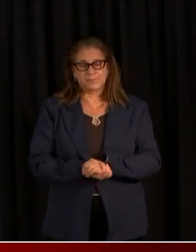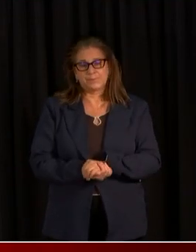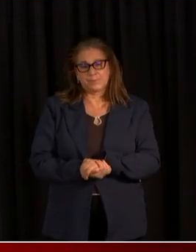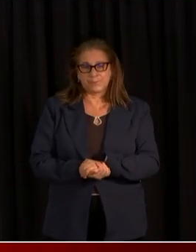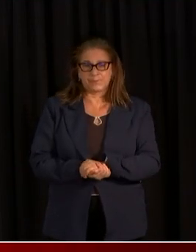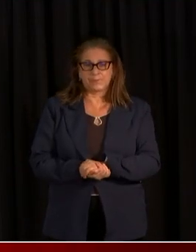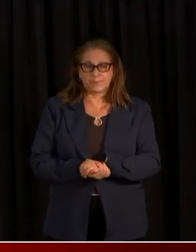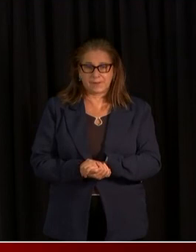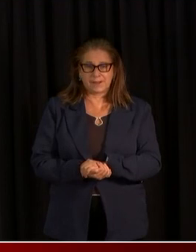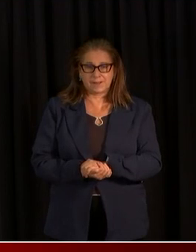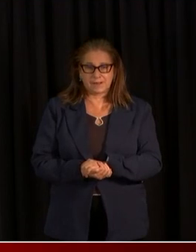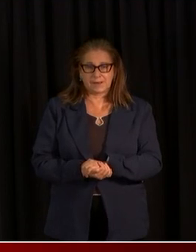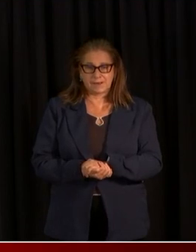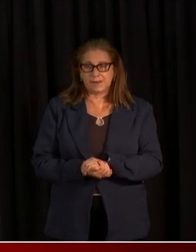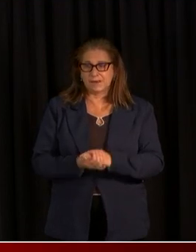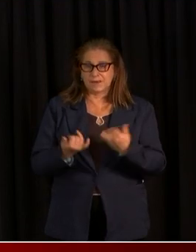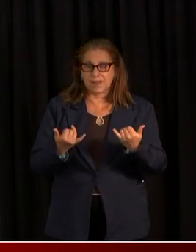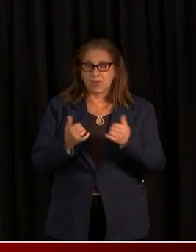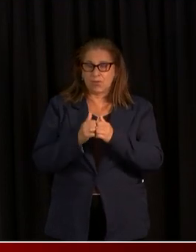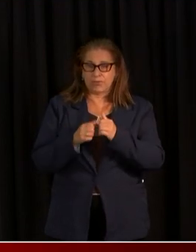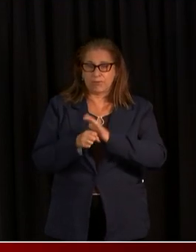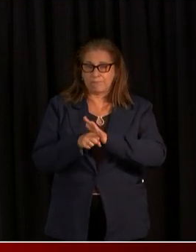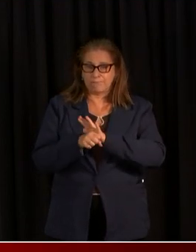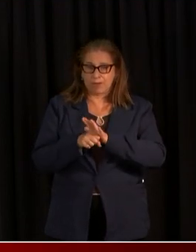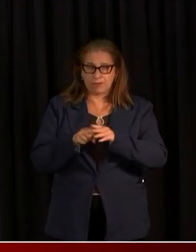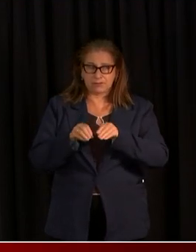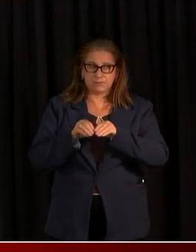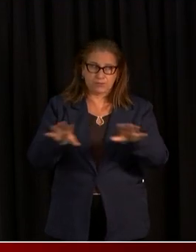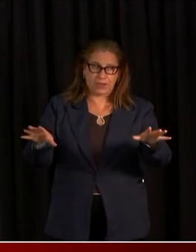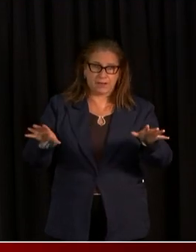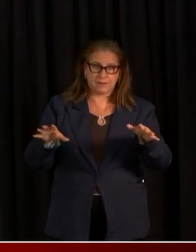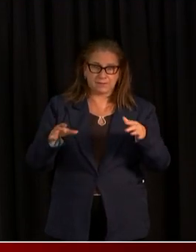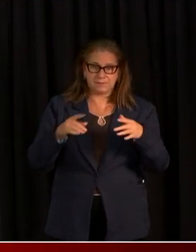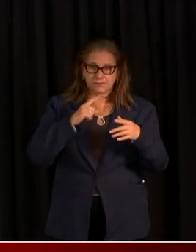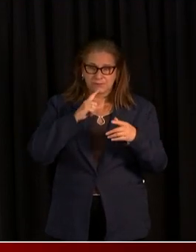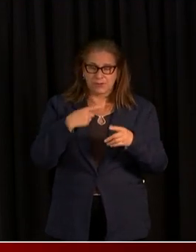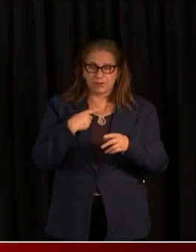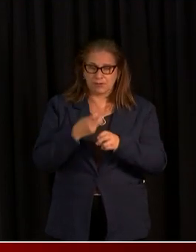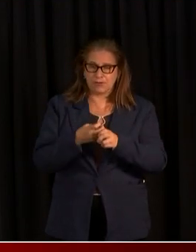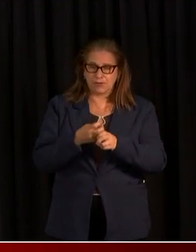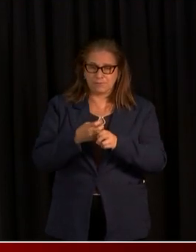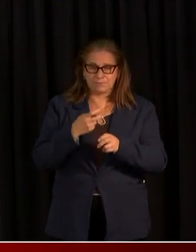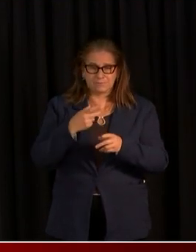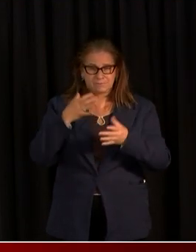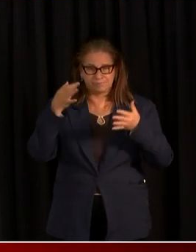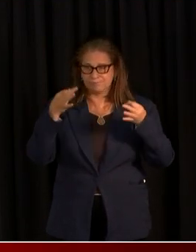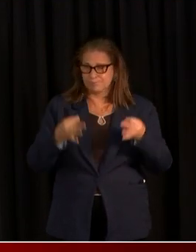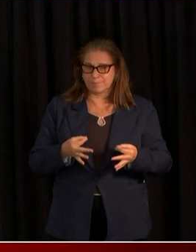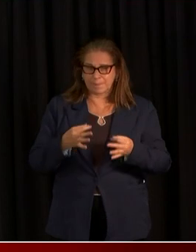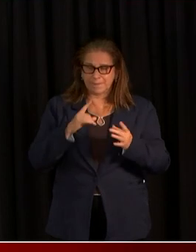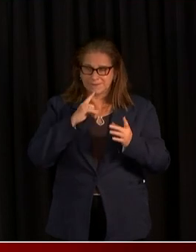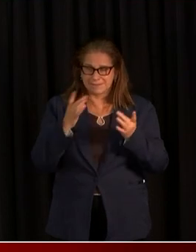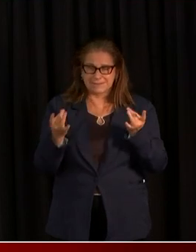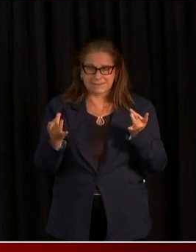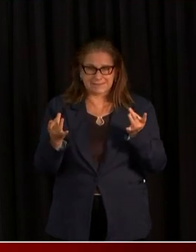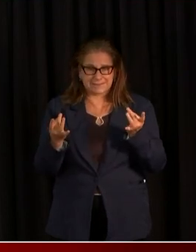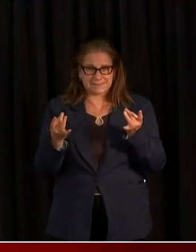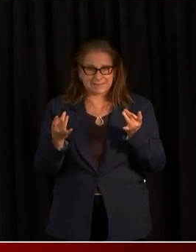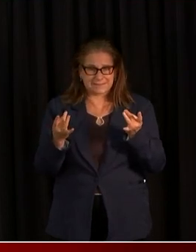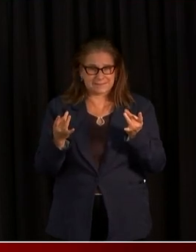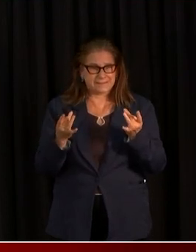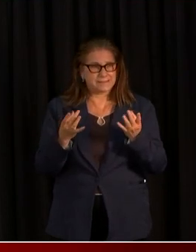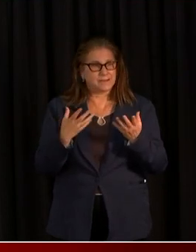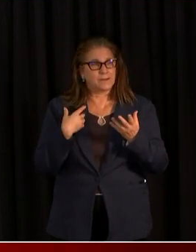the situation with the virus is volatile. The closer we get to needing to make the decision, the better